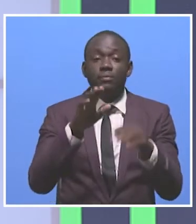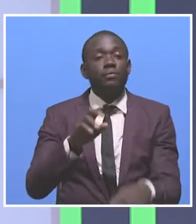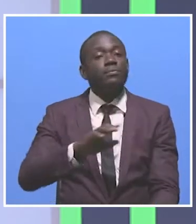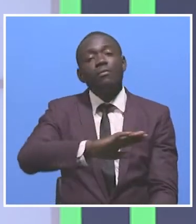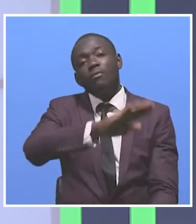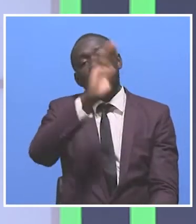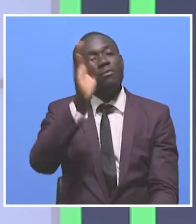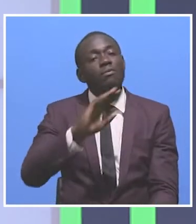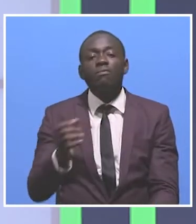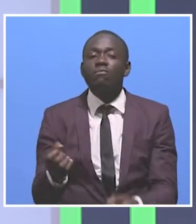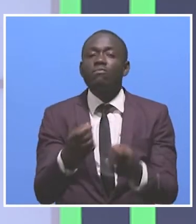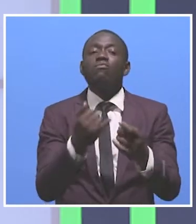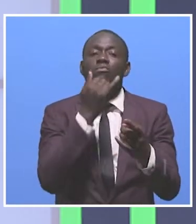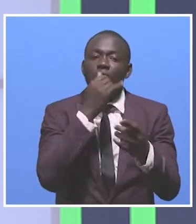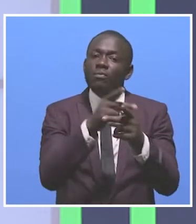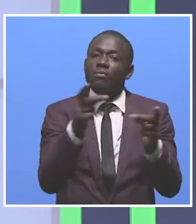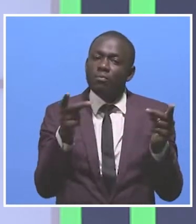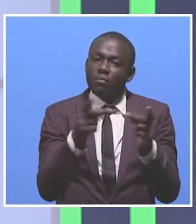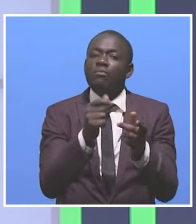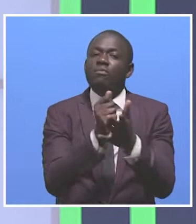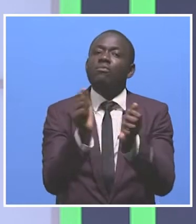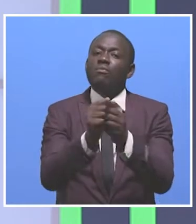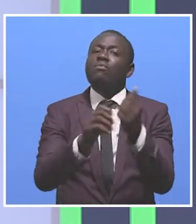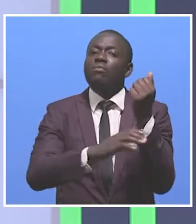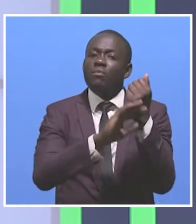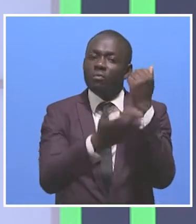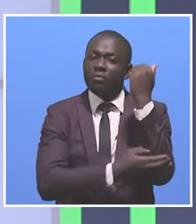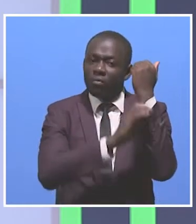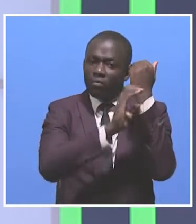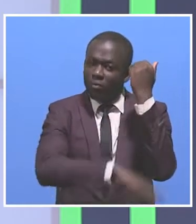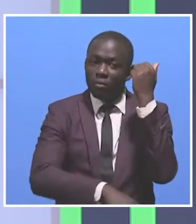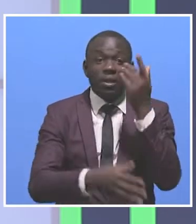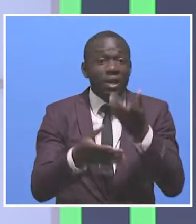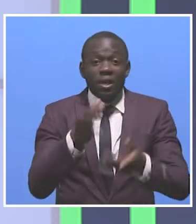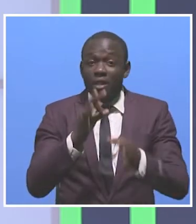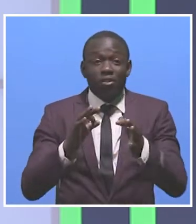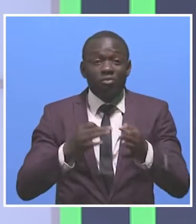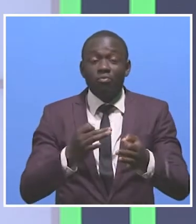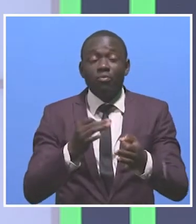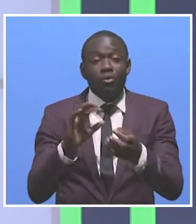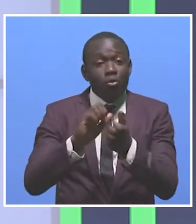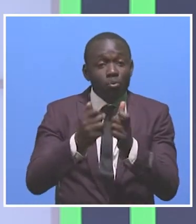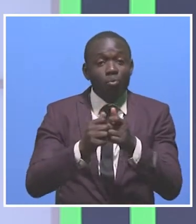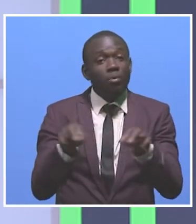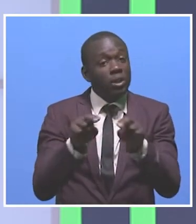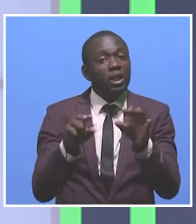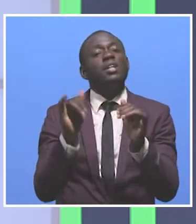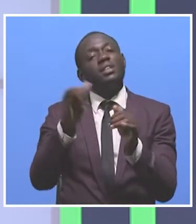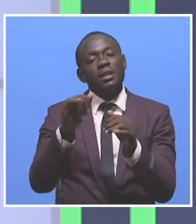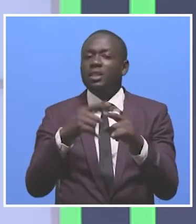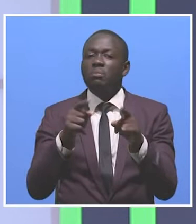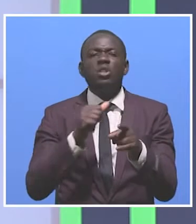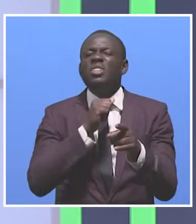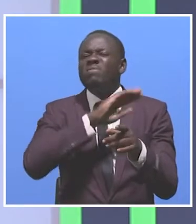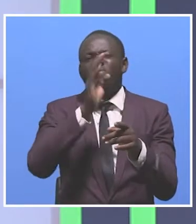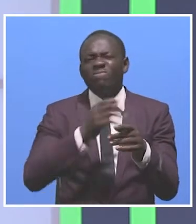place to be assisted with an abortion, whether it started naturally or there was any other reason that made you, go